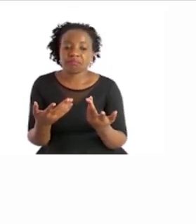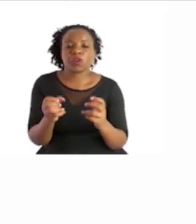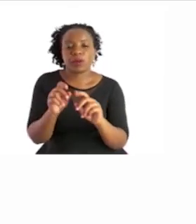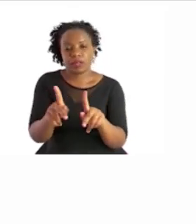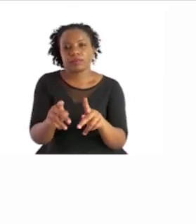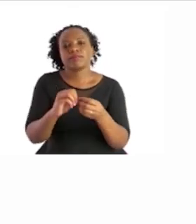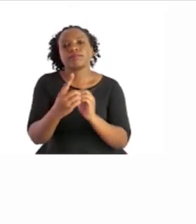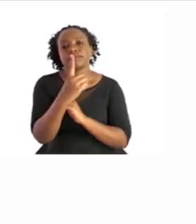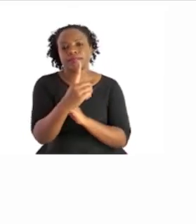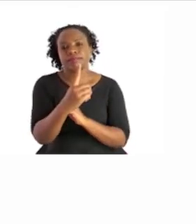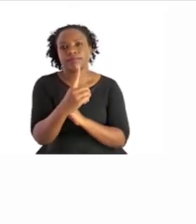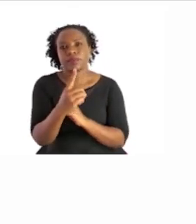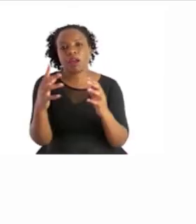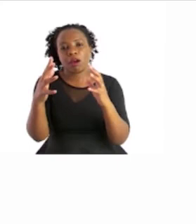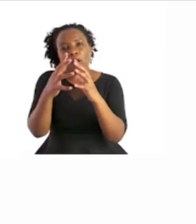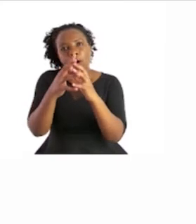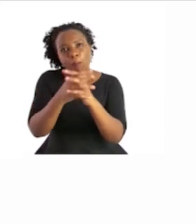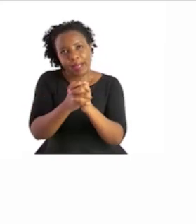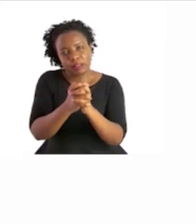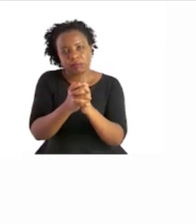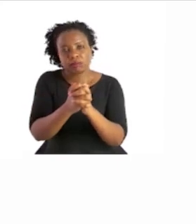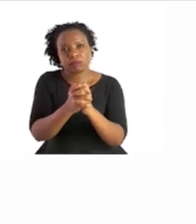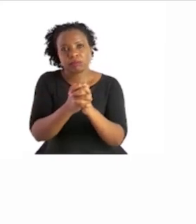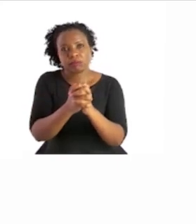number 1, commerce.